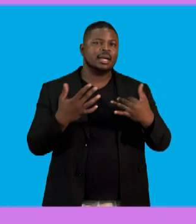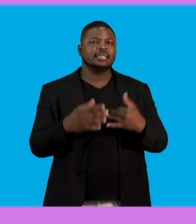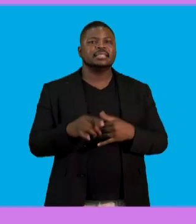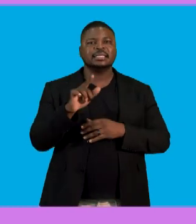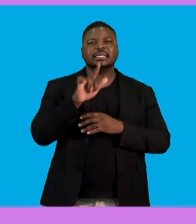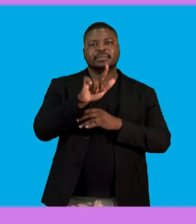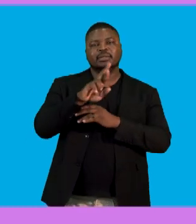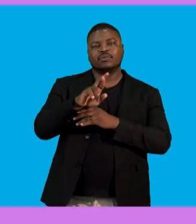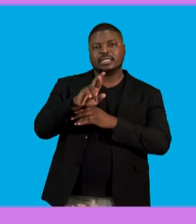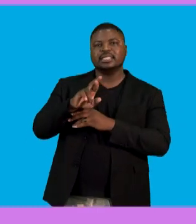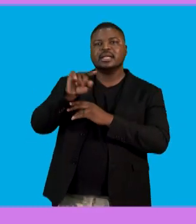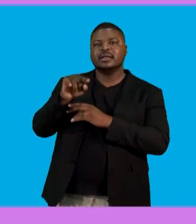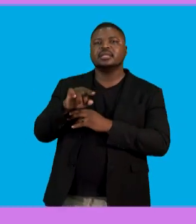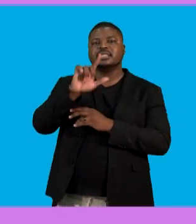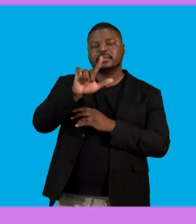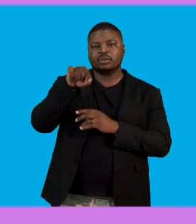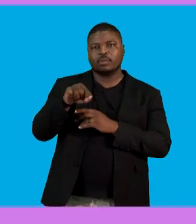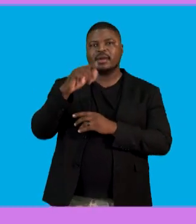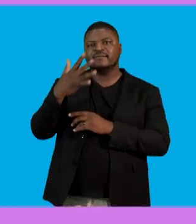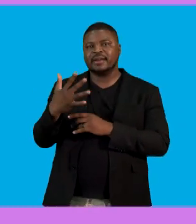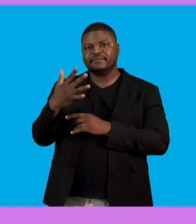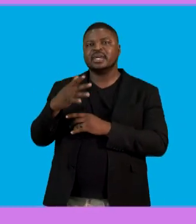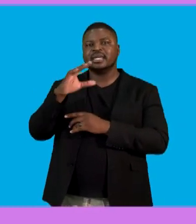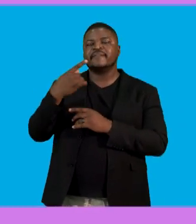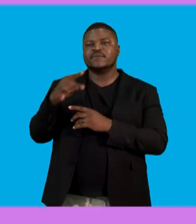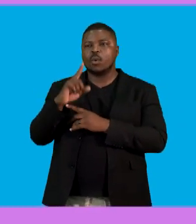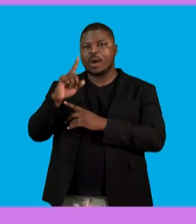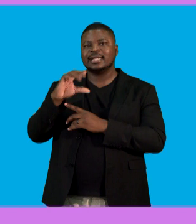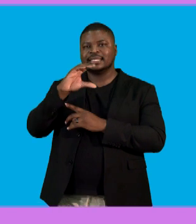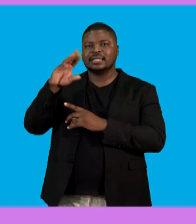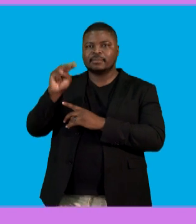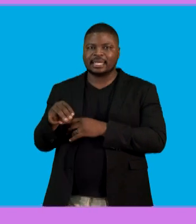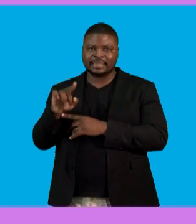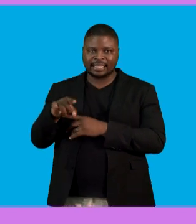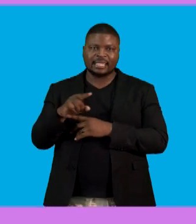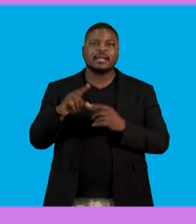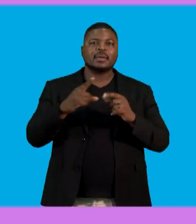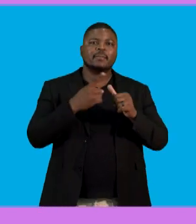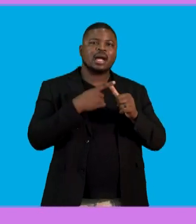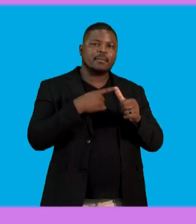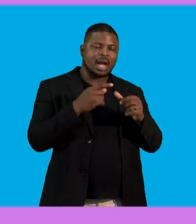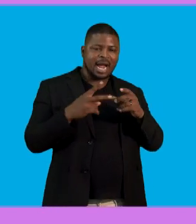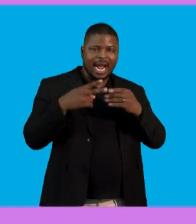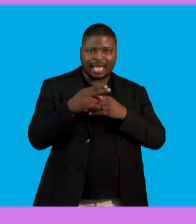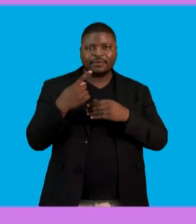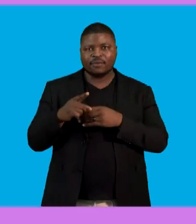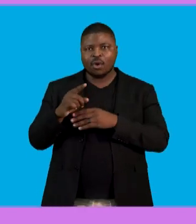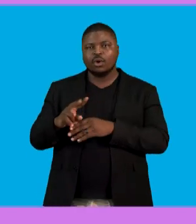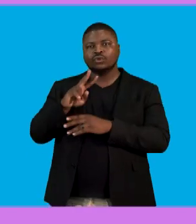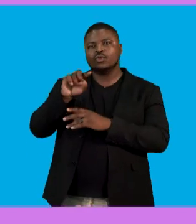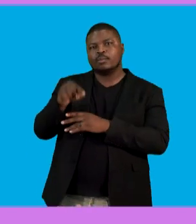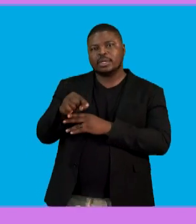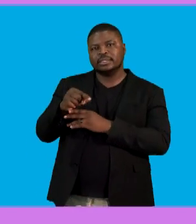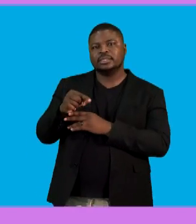per centimeter. Calculate the total cost for 2.1 meter of the cardboard edging. So